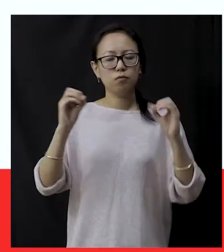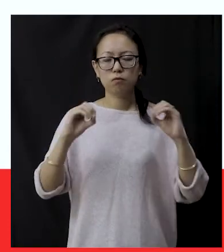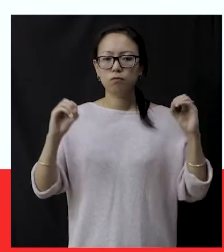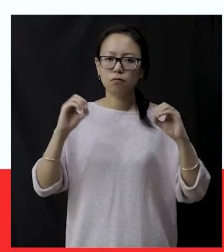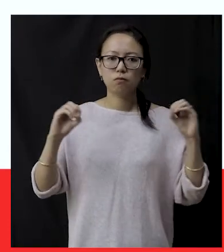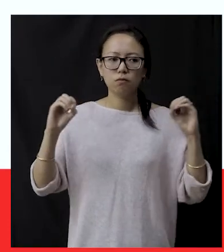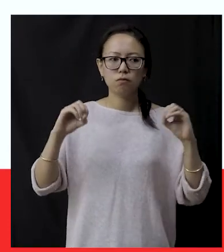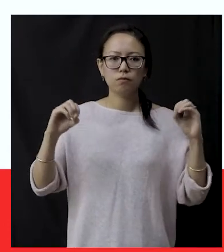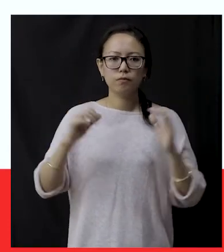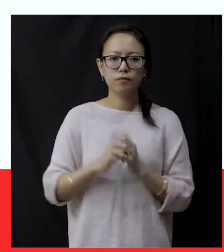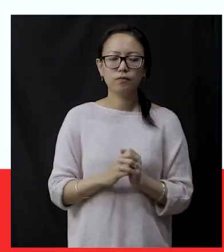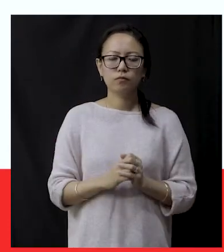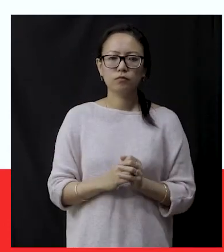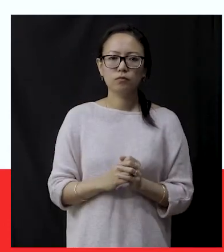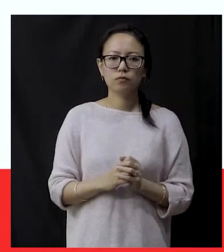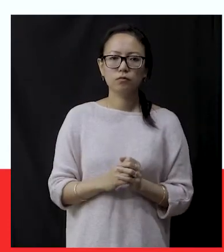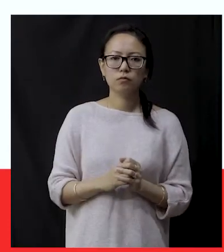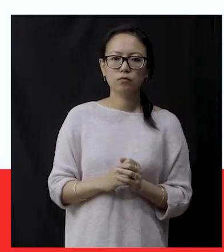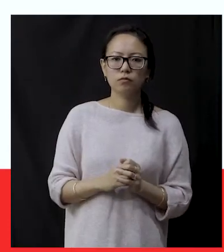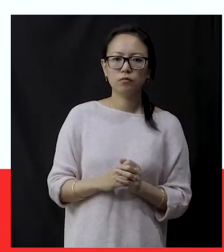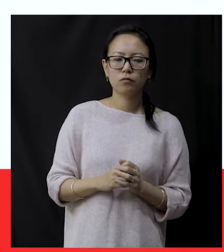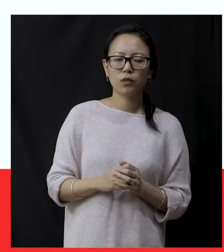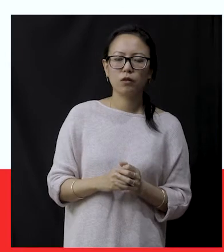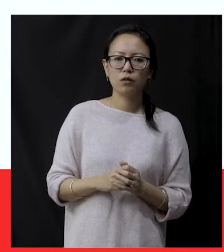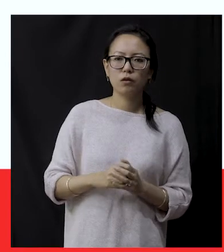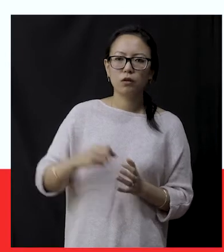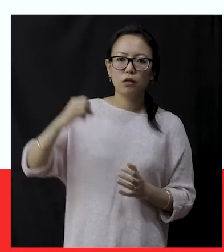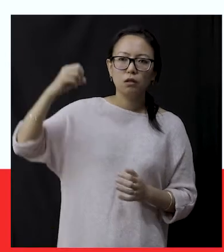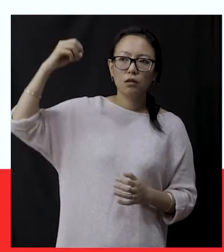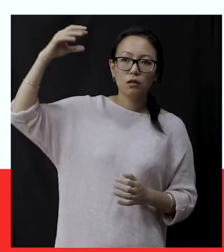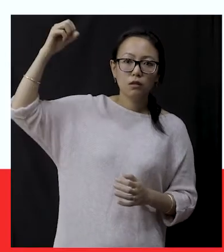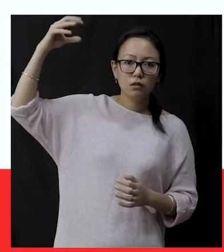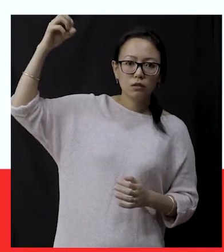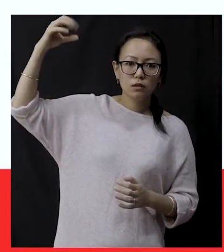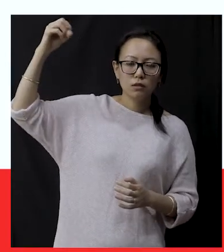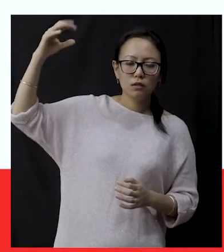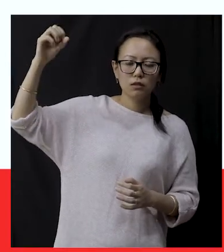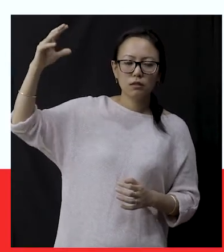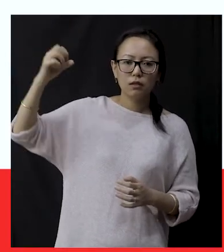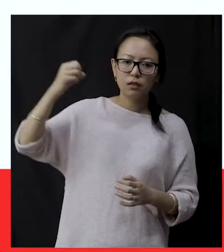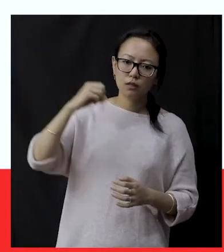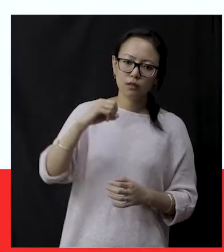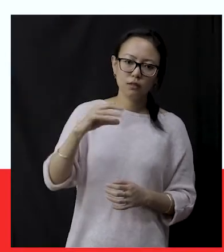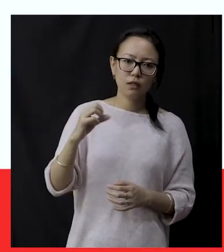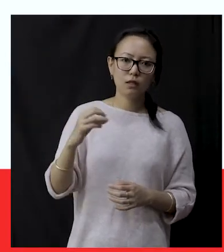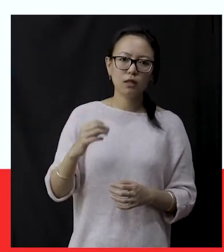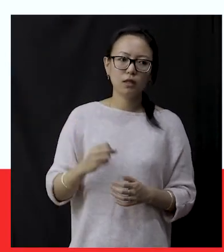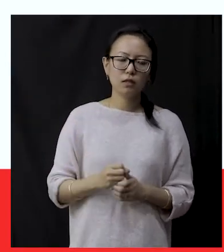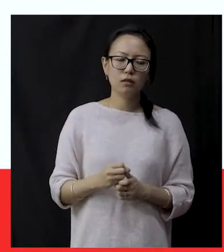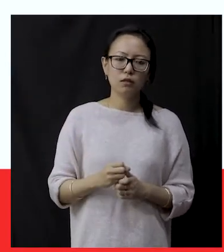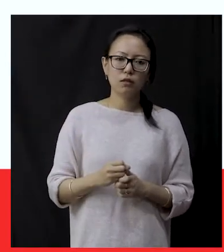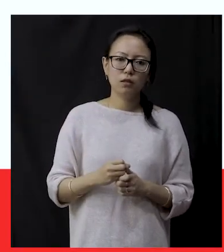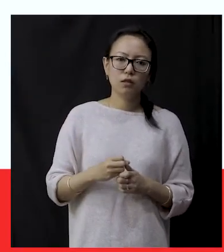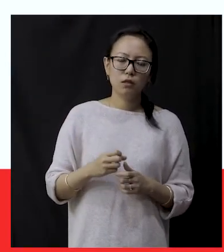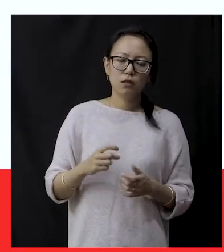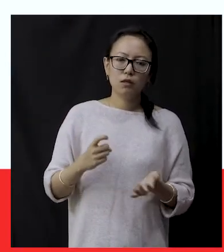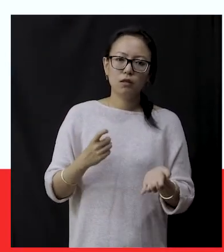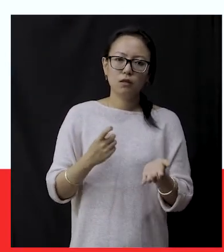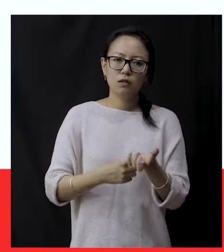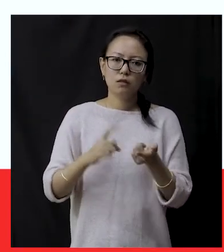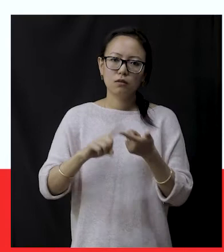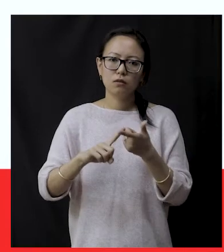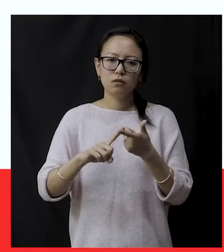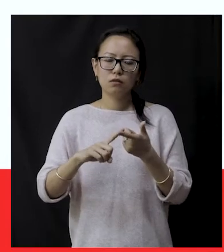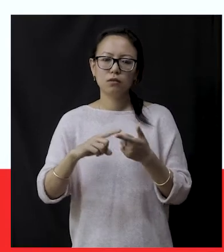so it just reflects the sunlight. Okay, it just reflects the sunlight.